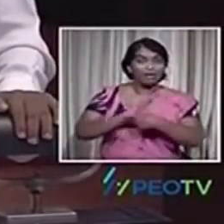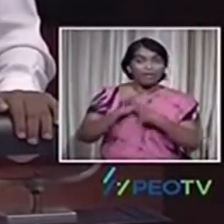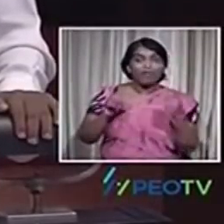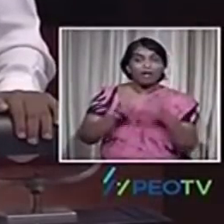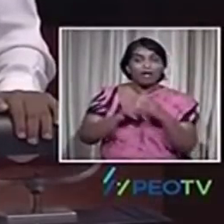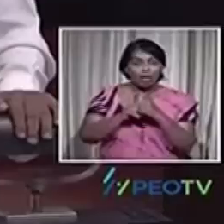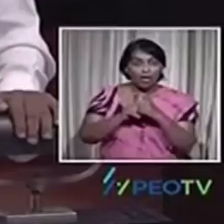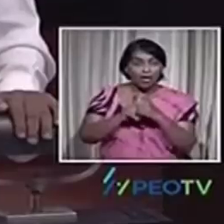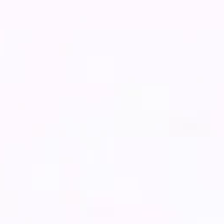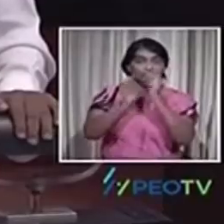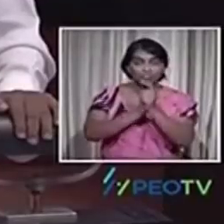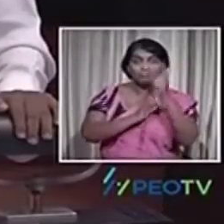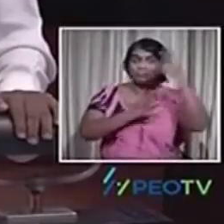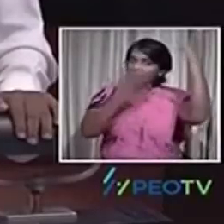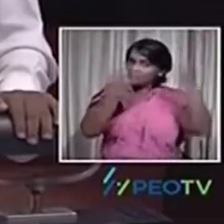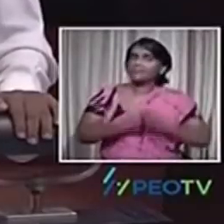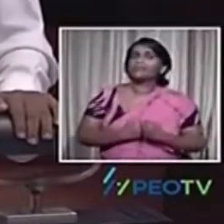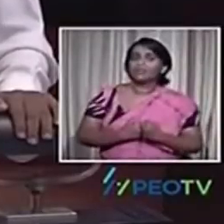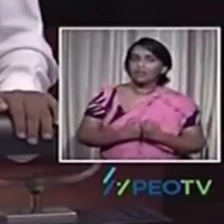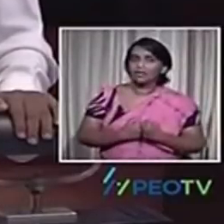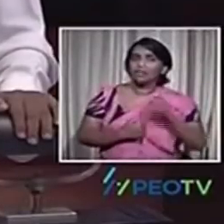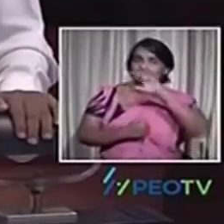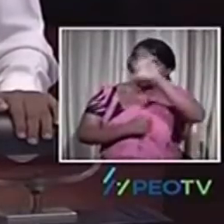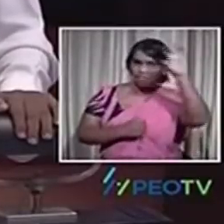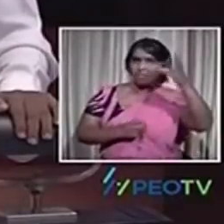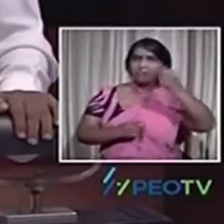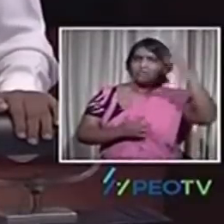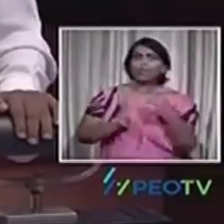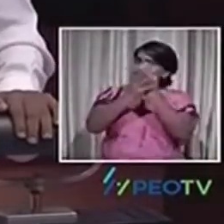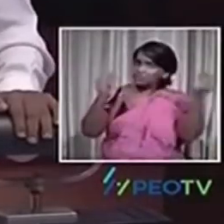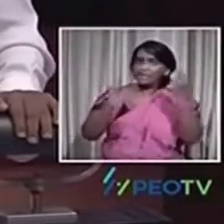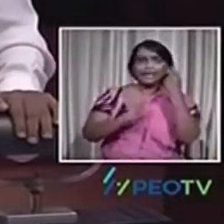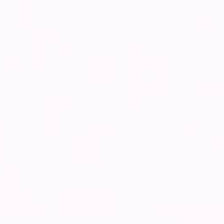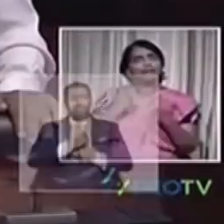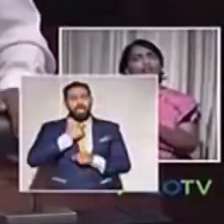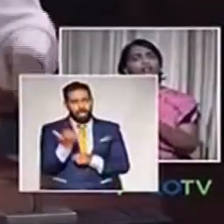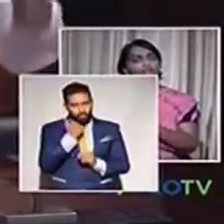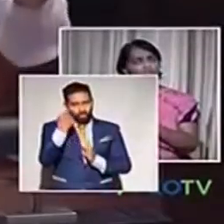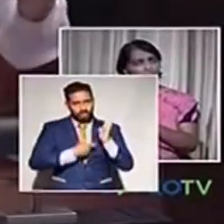to that effect in parliament. Let's formulate laws to abolish the executive presidency.